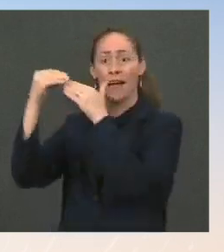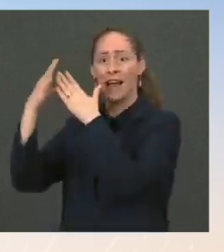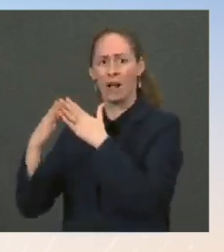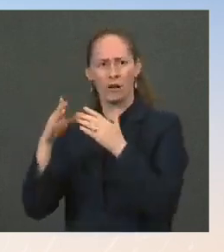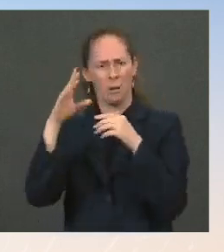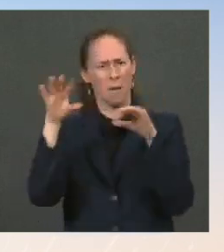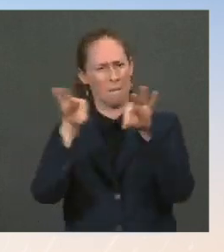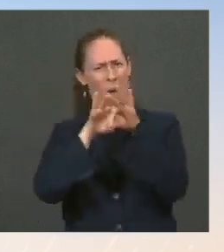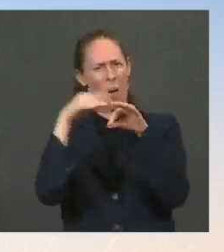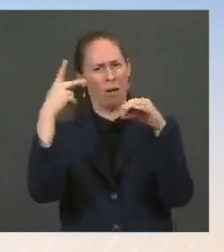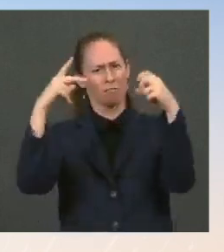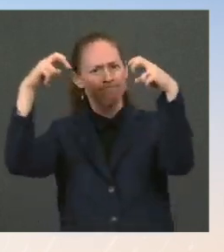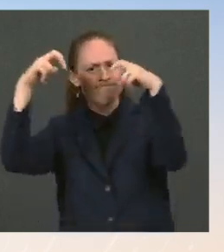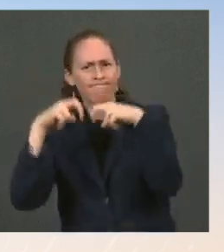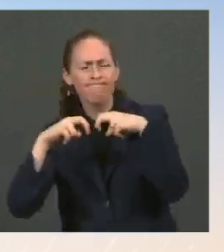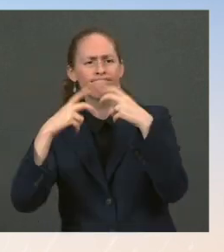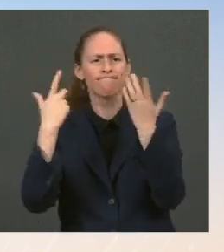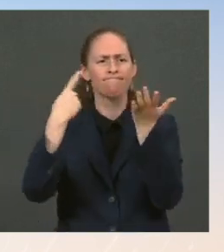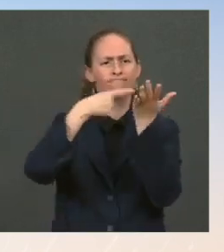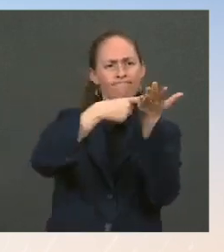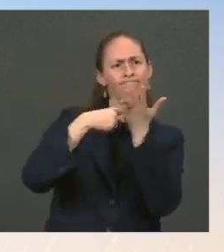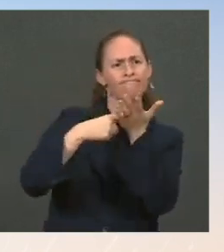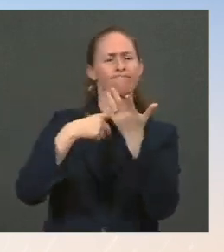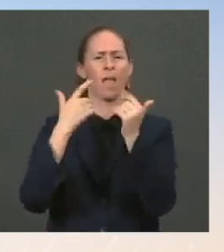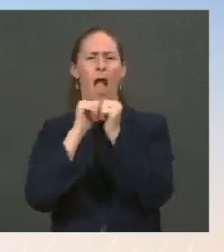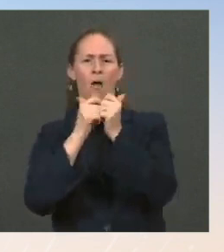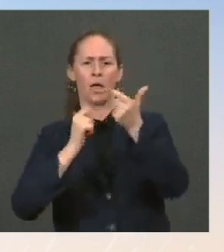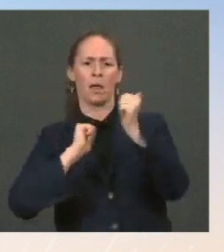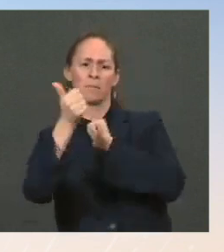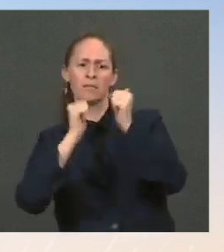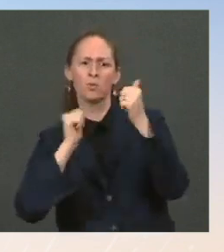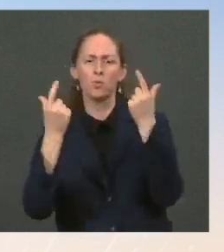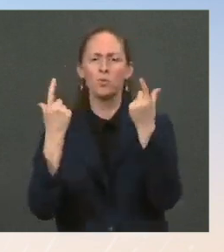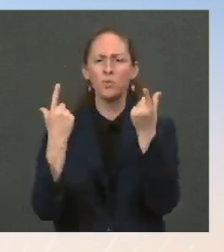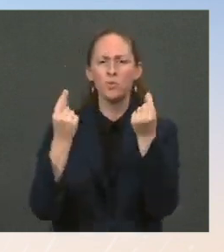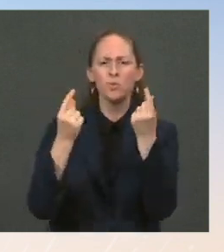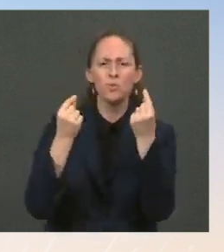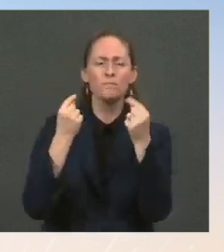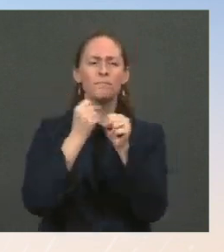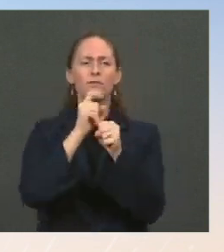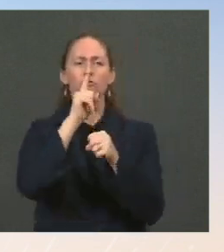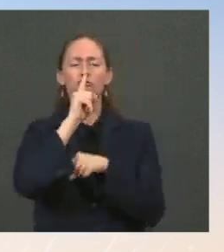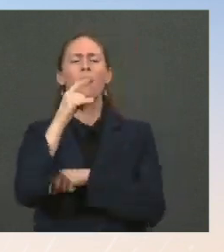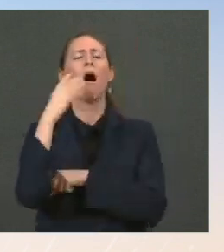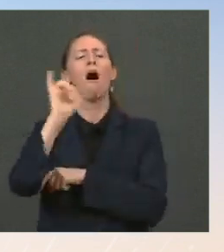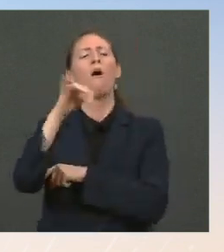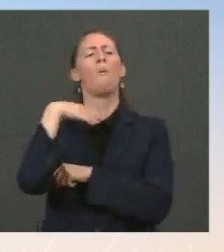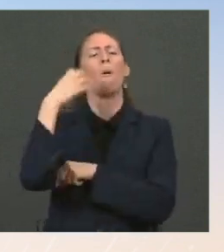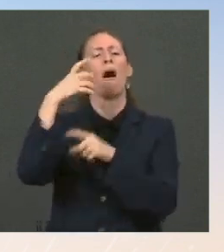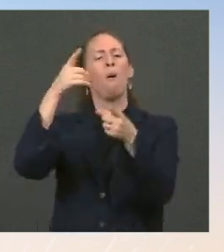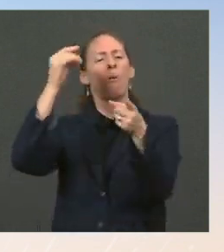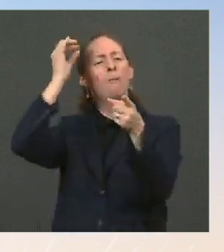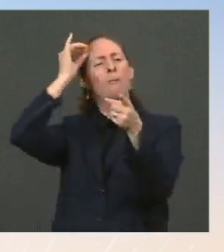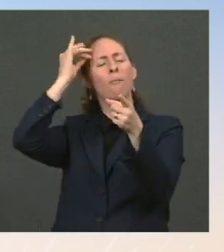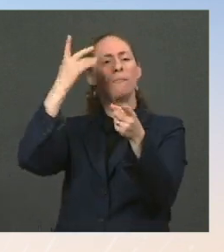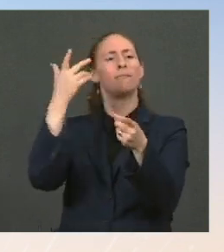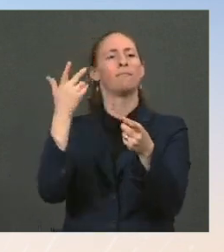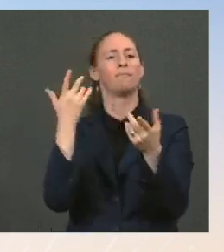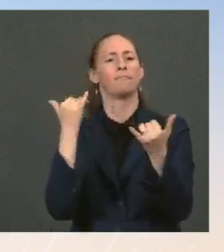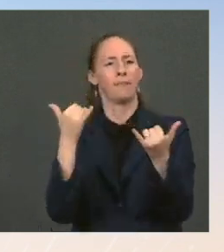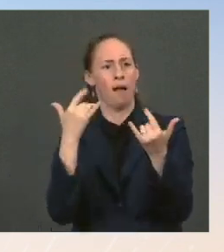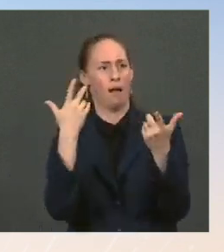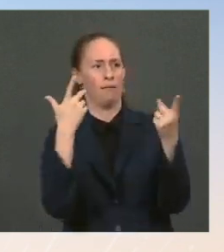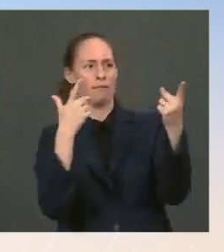responsibly manage the competition with China, especially given the coalescing of power in Chinese